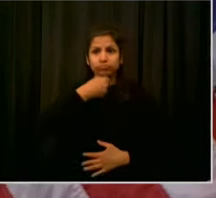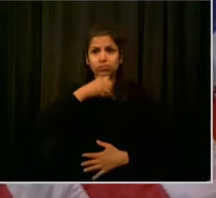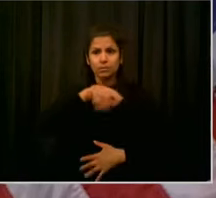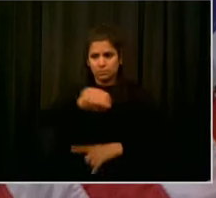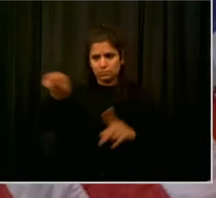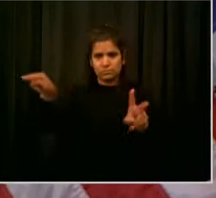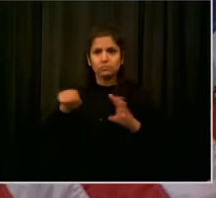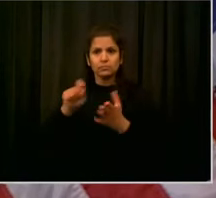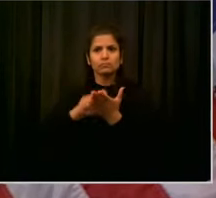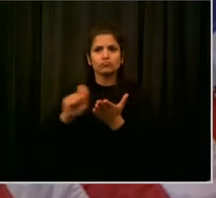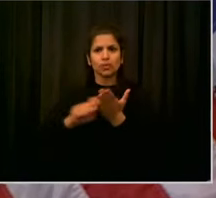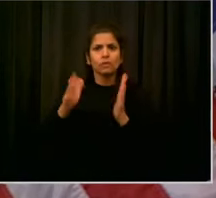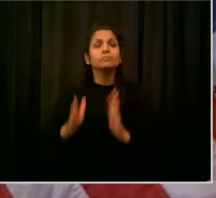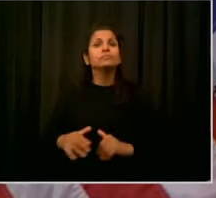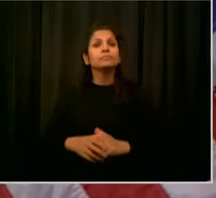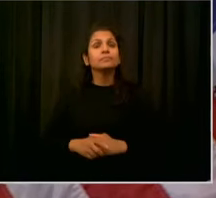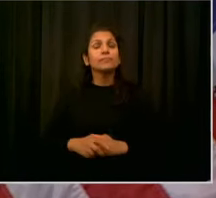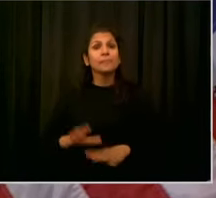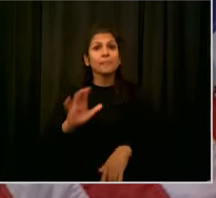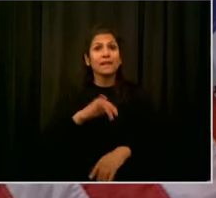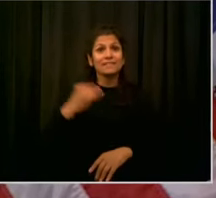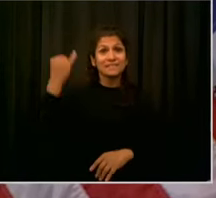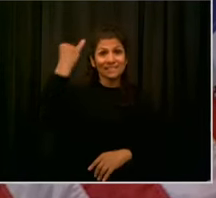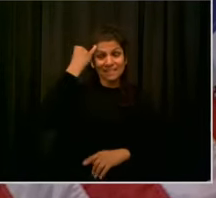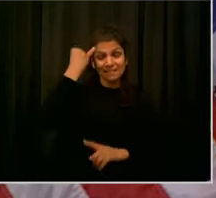Next, we have Gloria from New York One.